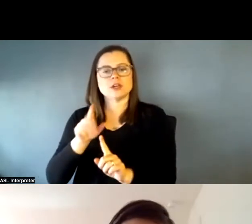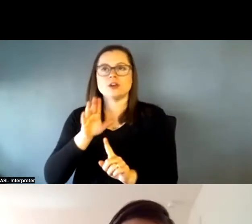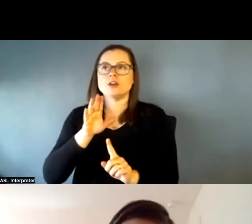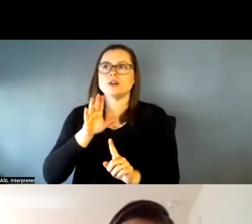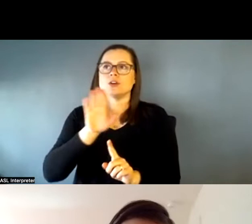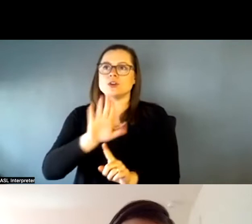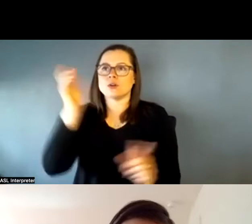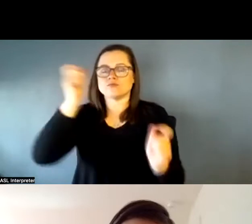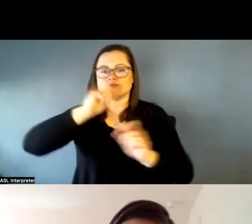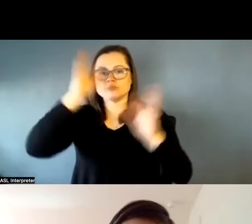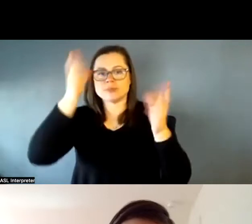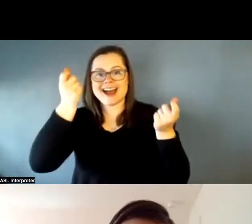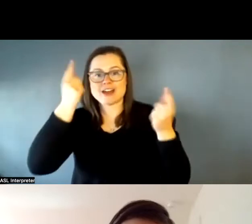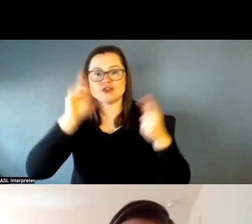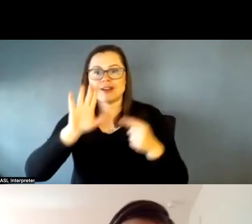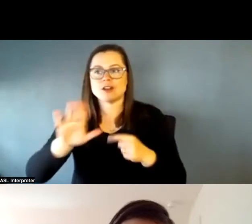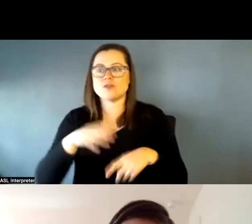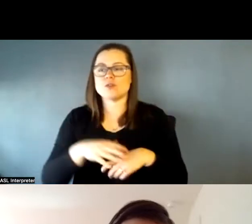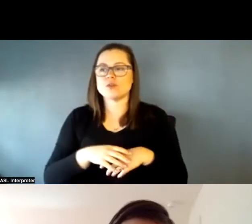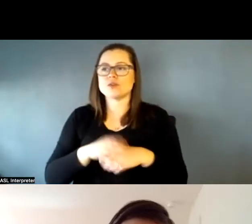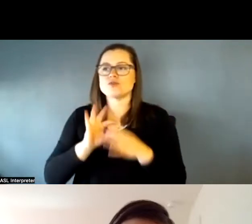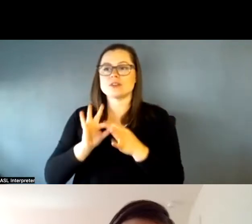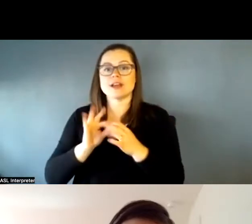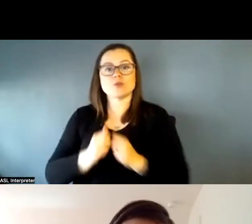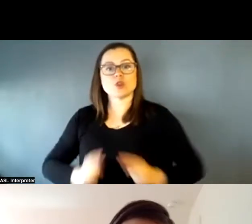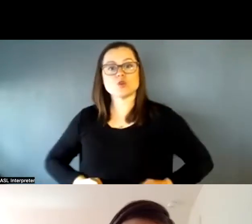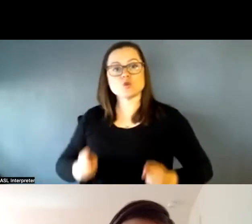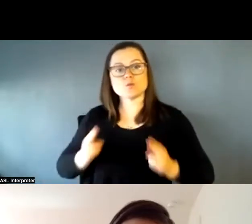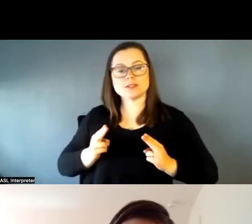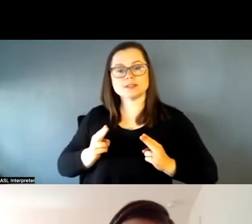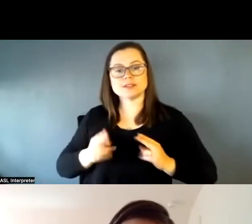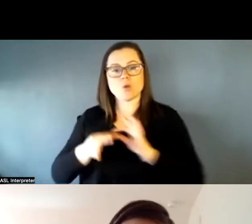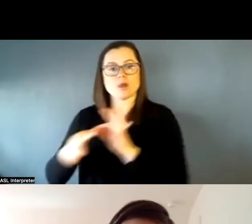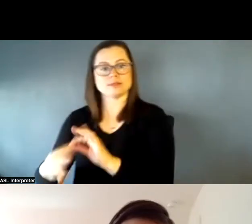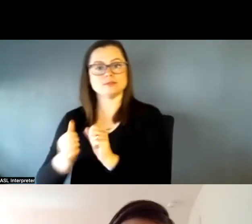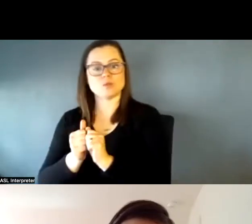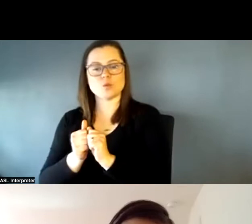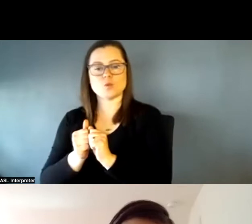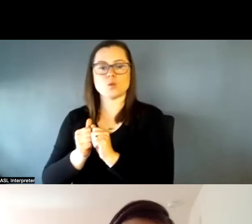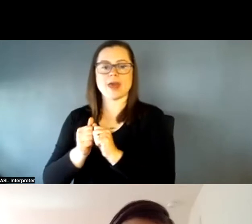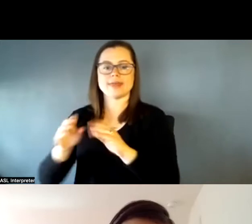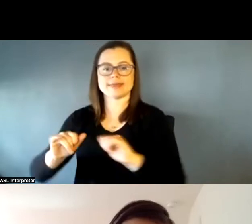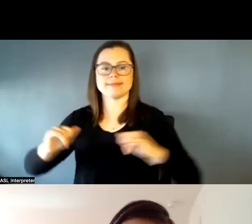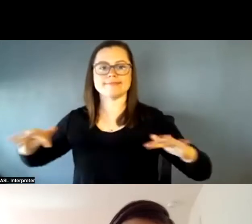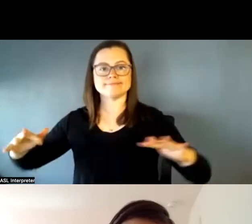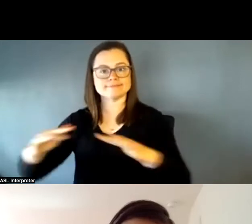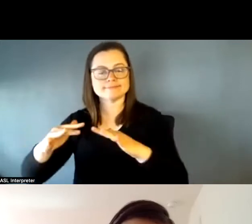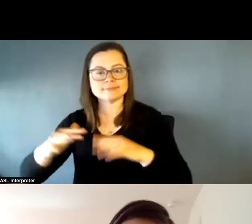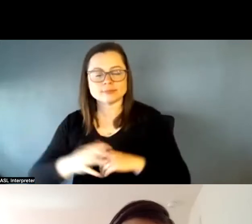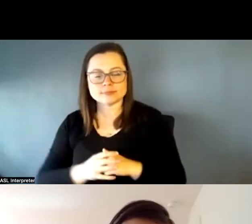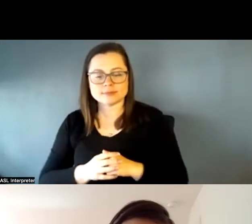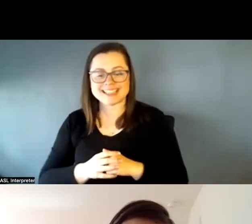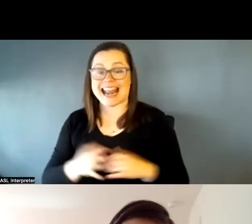of humans to the natural world at this point, this very urbanized point, I mean, how do